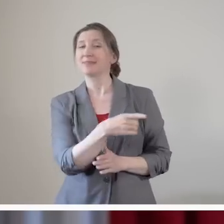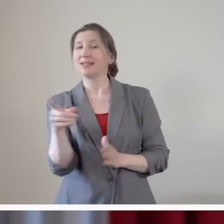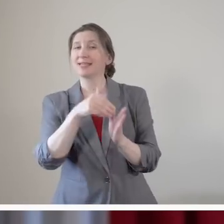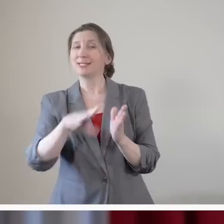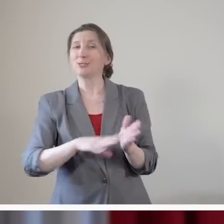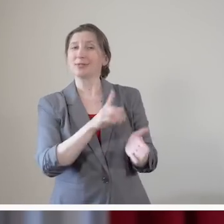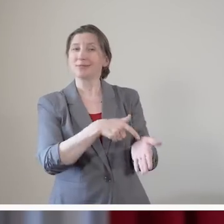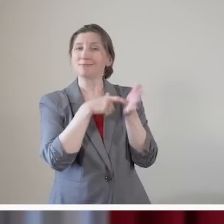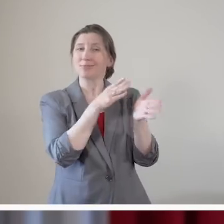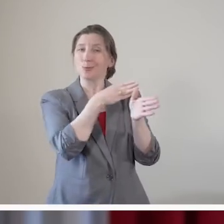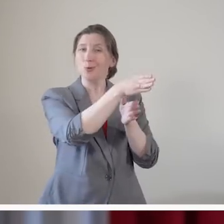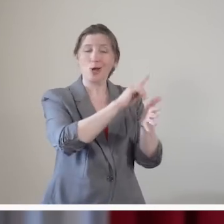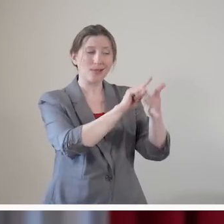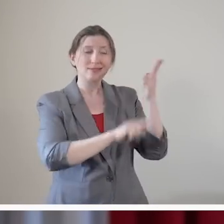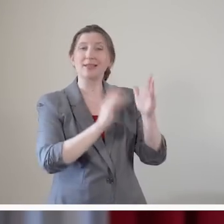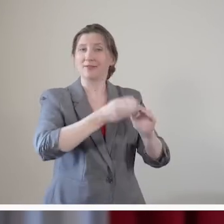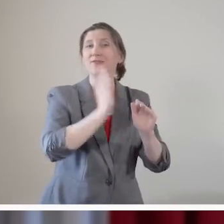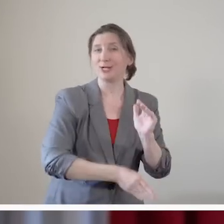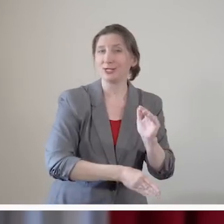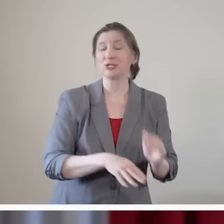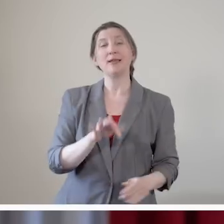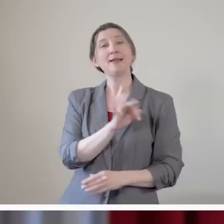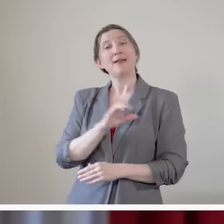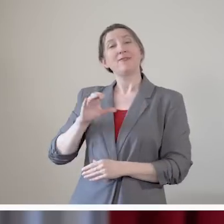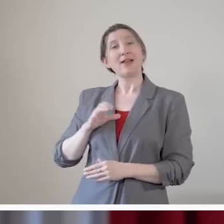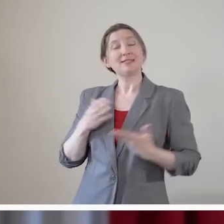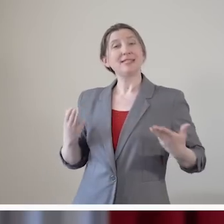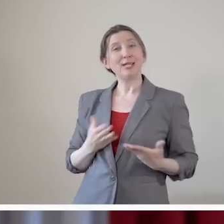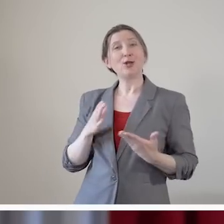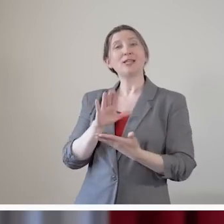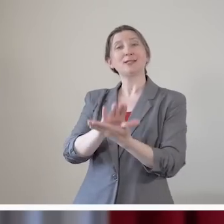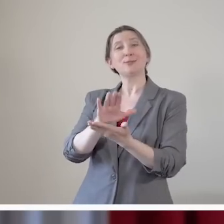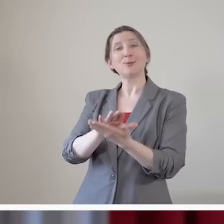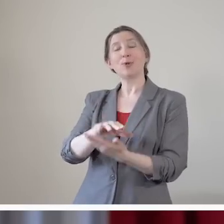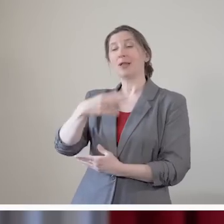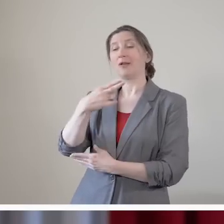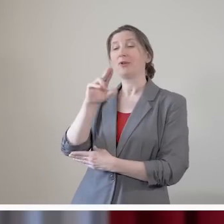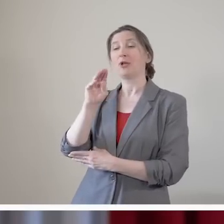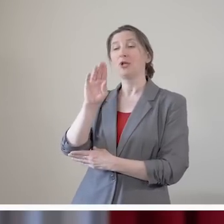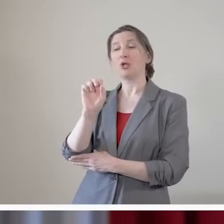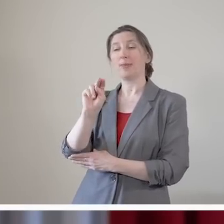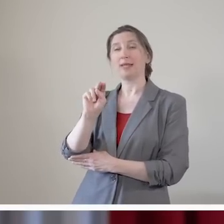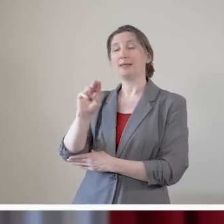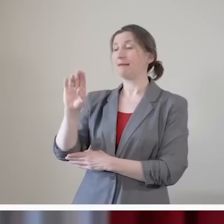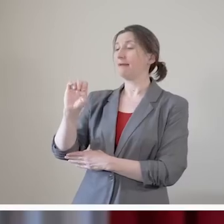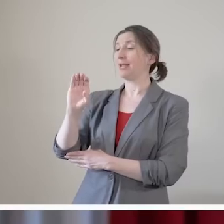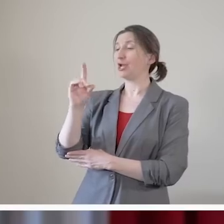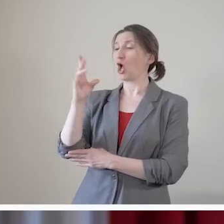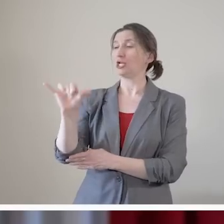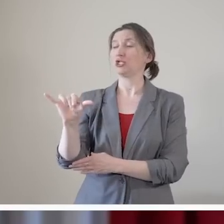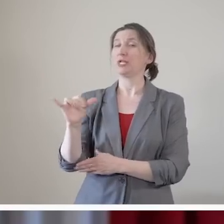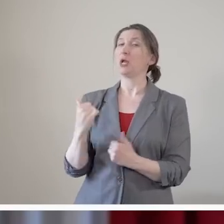respective course of study. Upon the recommendation of the faculty of the School of Human Ecology, I present